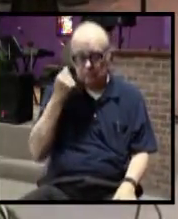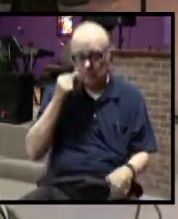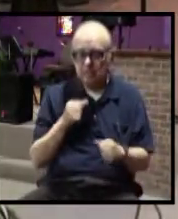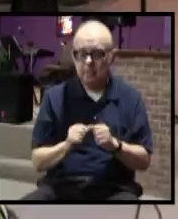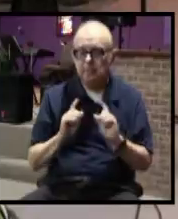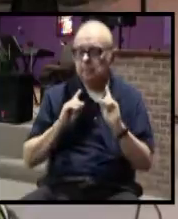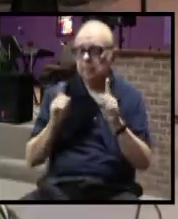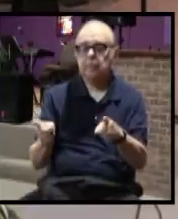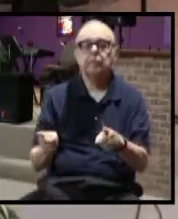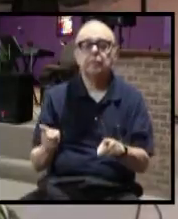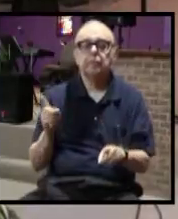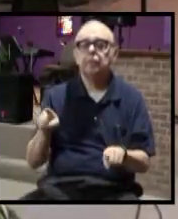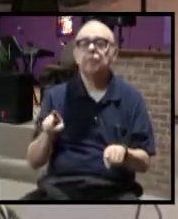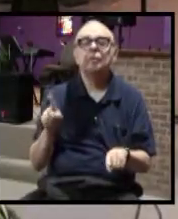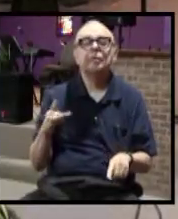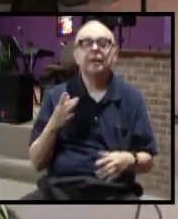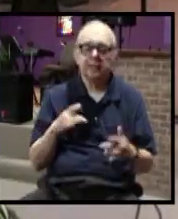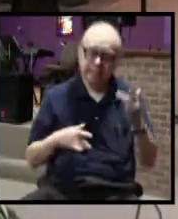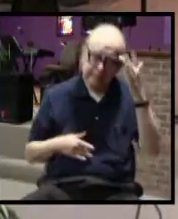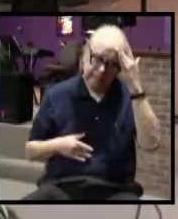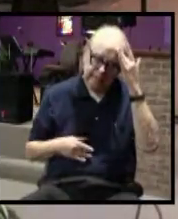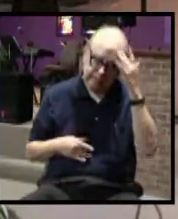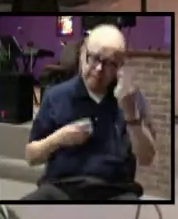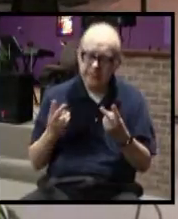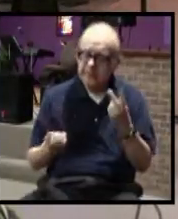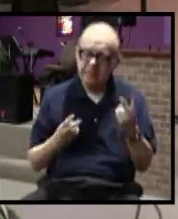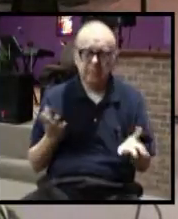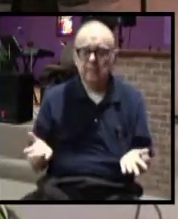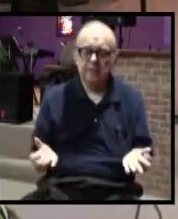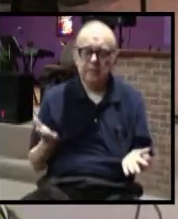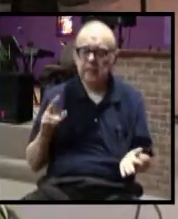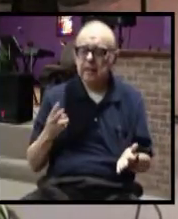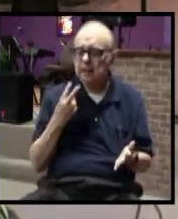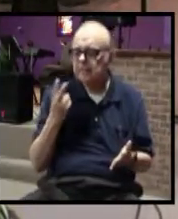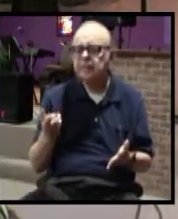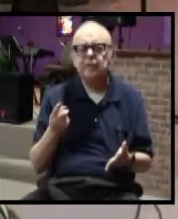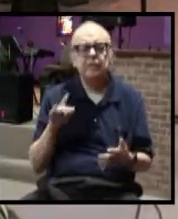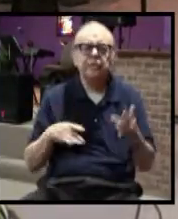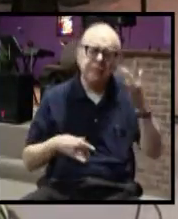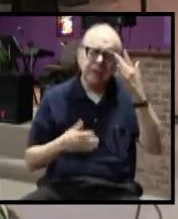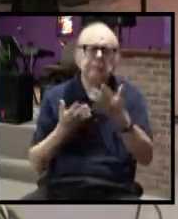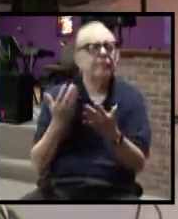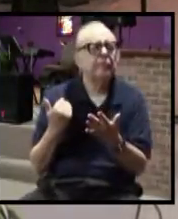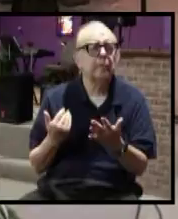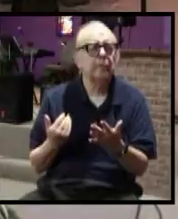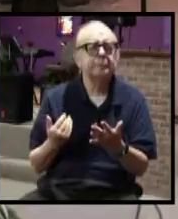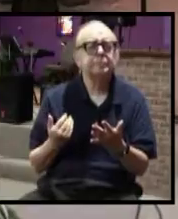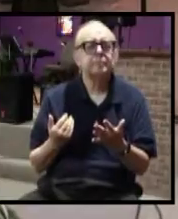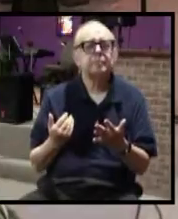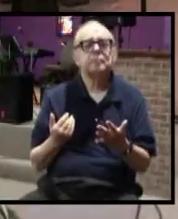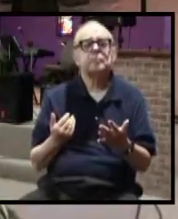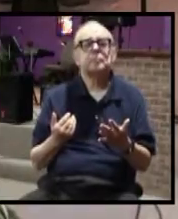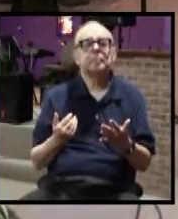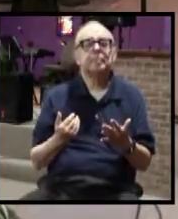don't ever remember coming to you when you were sick and visiting you. Lord, I've never seen you sick.